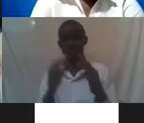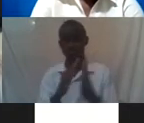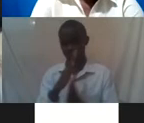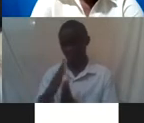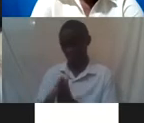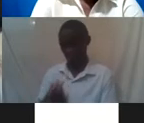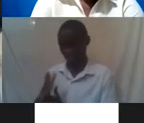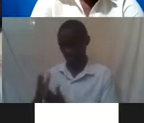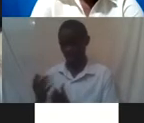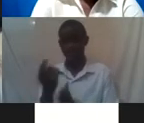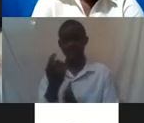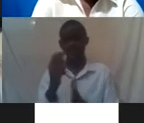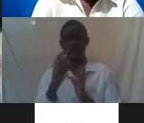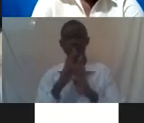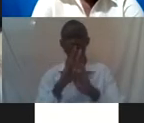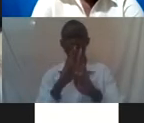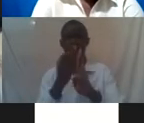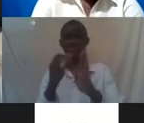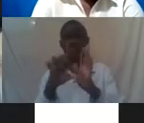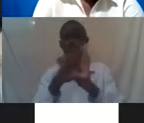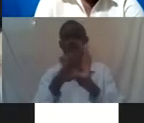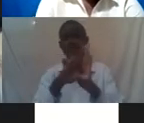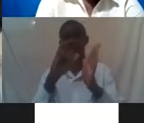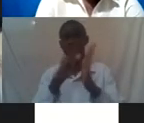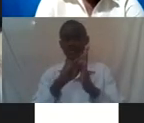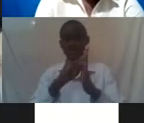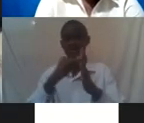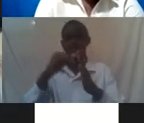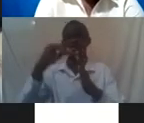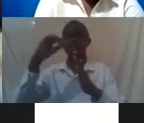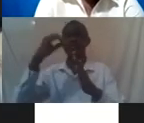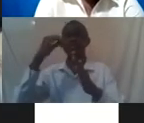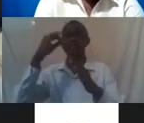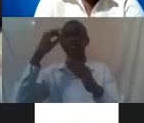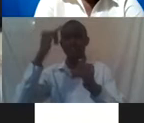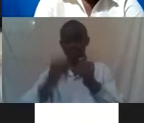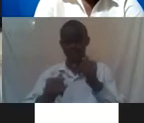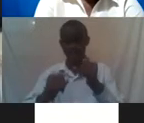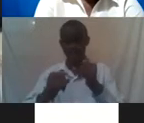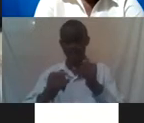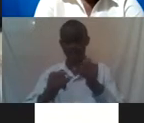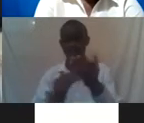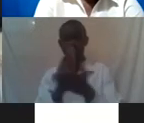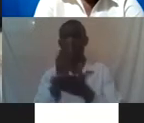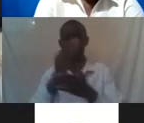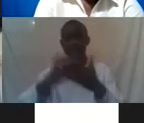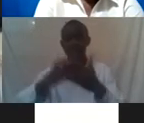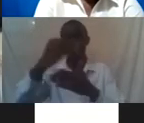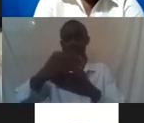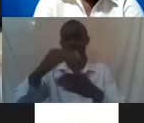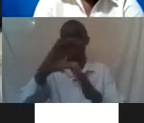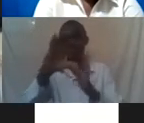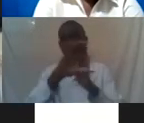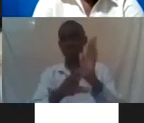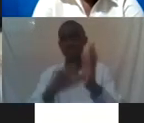the consequential legislations that will eventually be enacted after the Constitution amendment has been done.